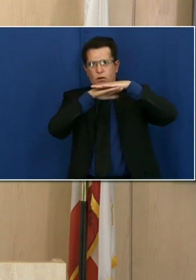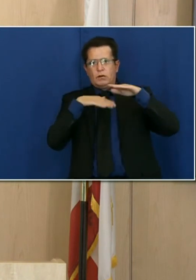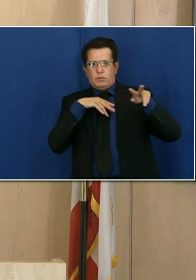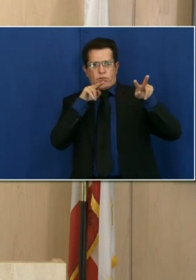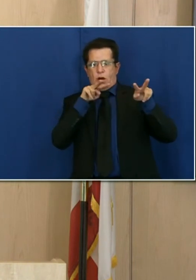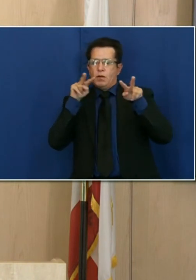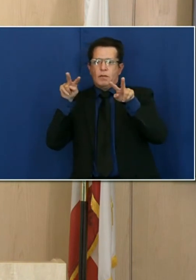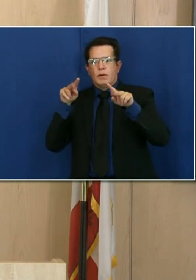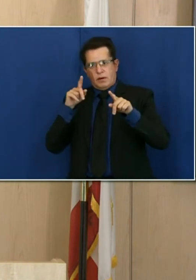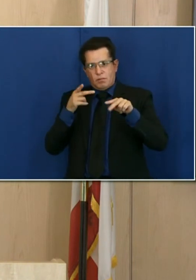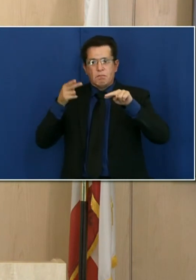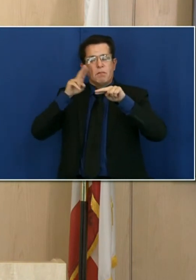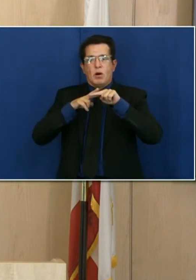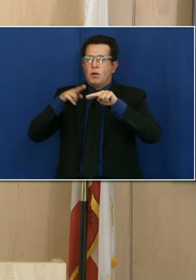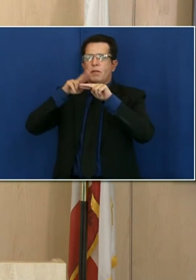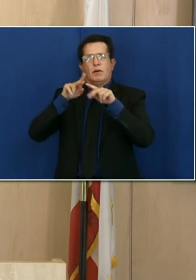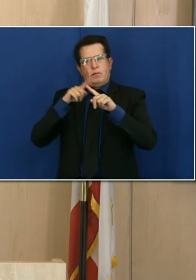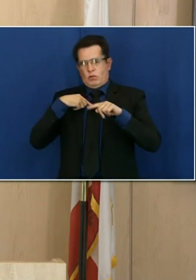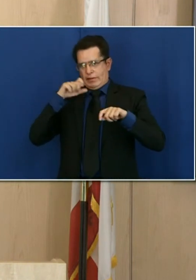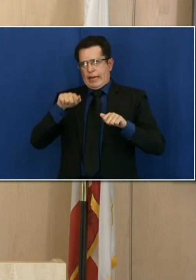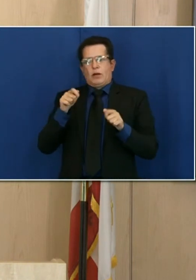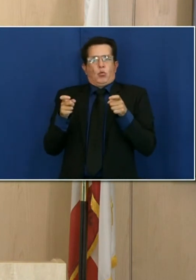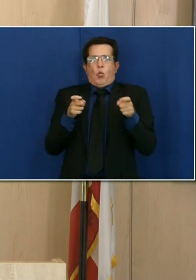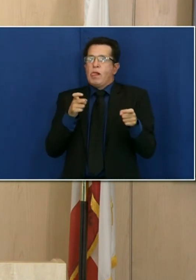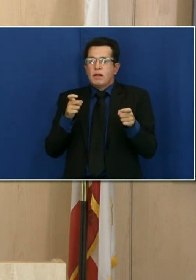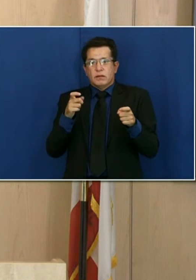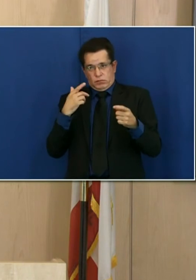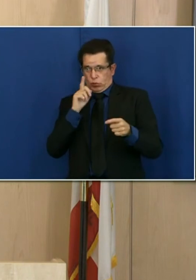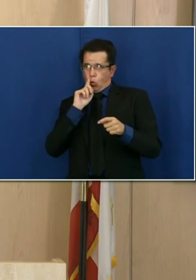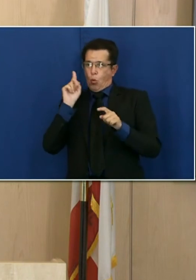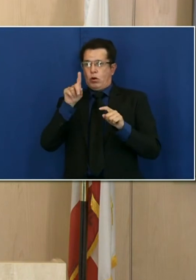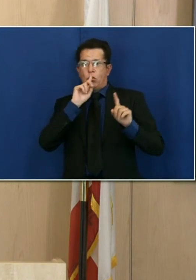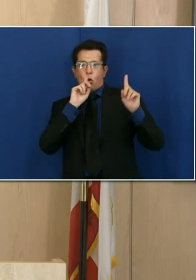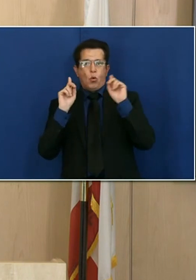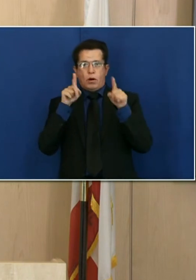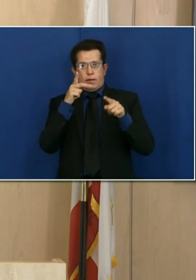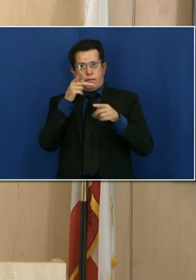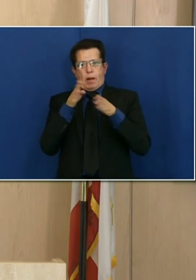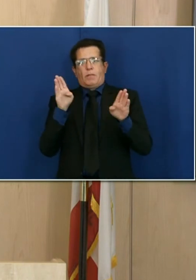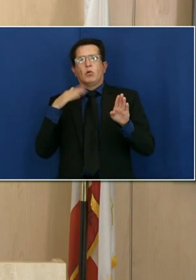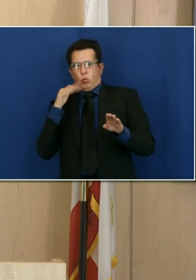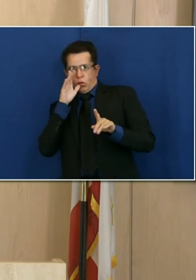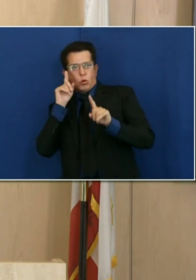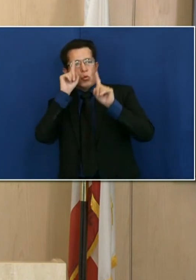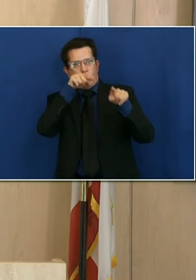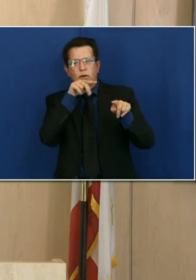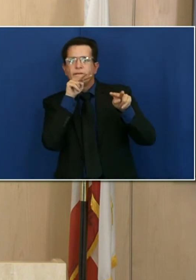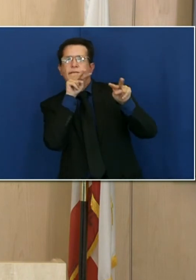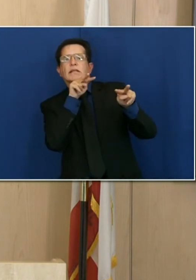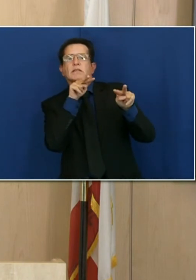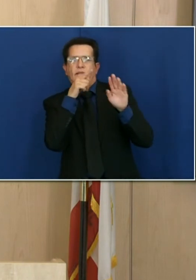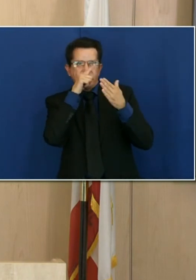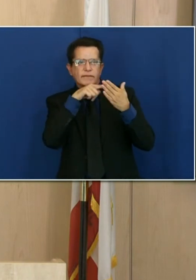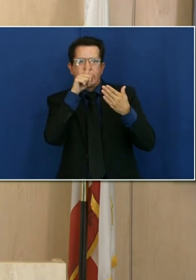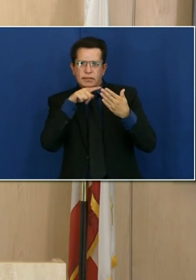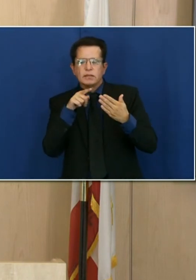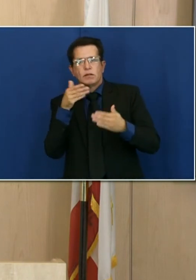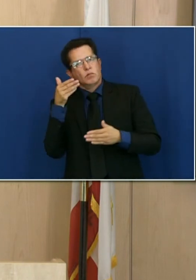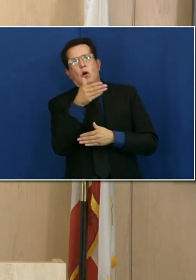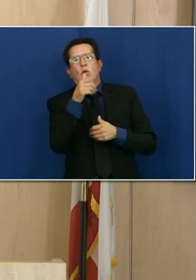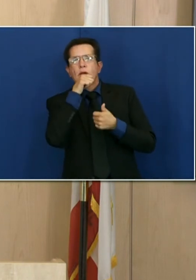we can only control what we control as a county. And that's our ability to put in public health orders, to go out and investigate violations, to issue cease and desist and public